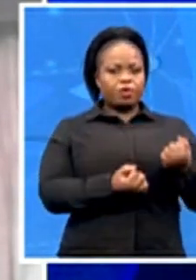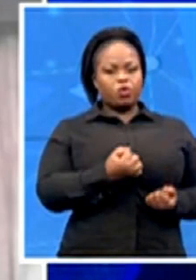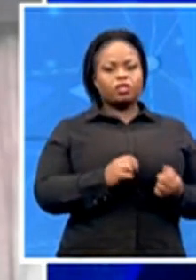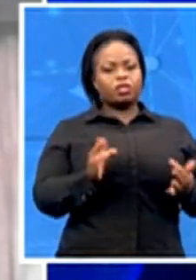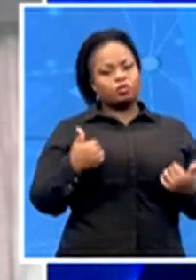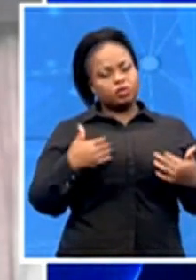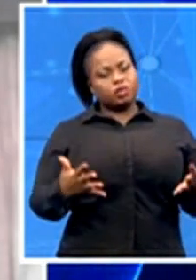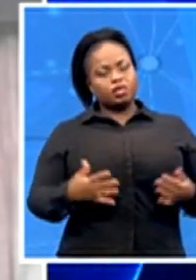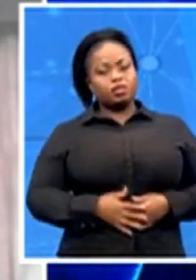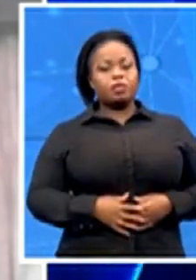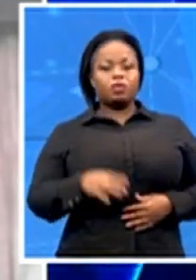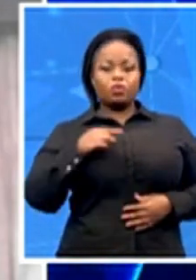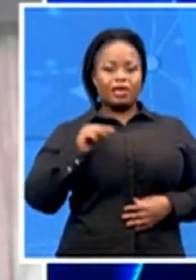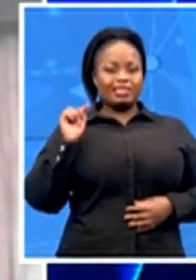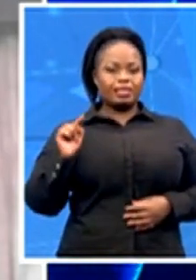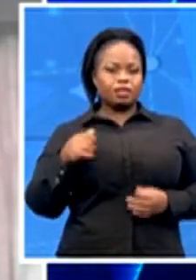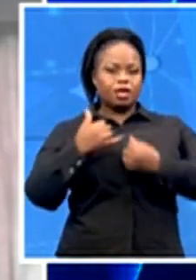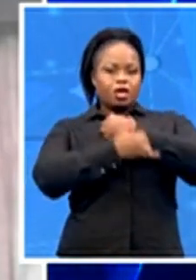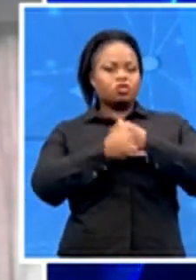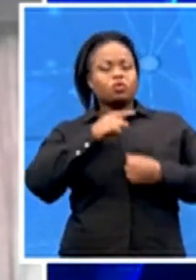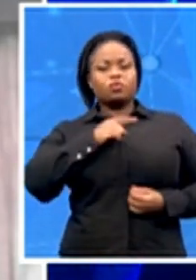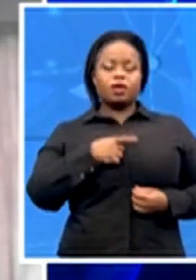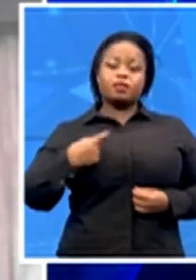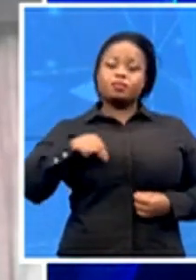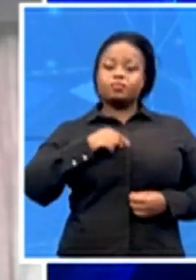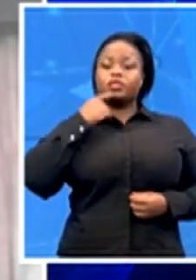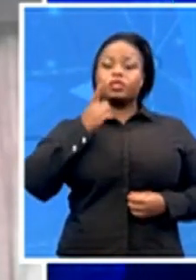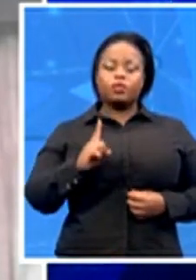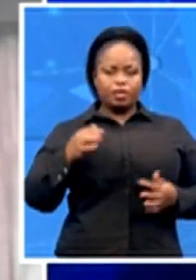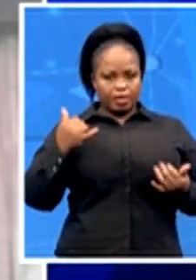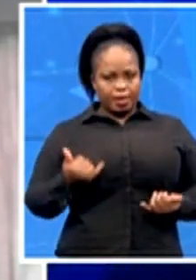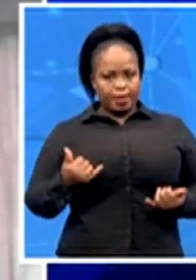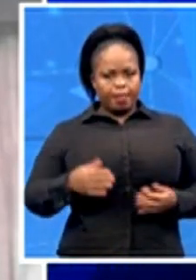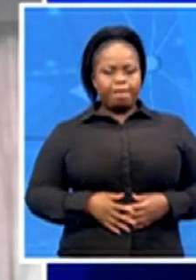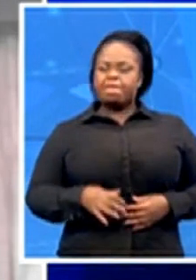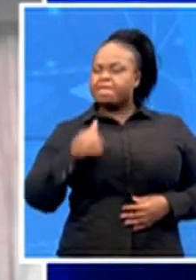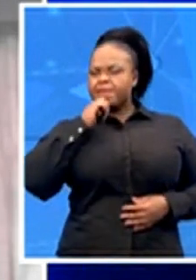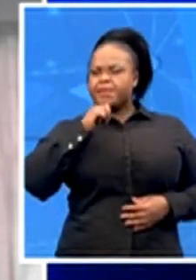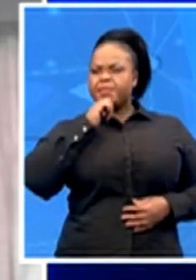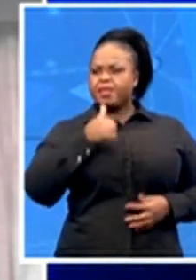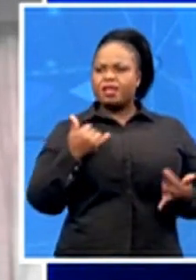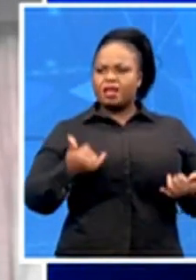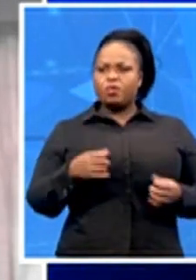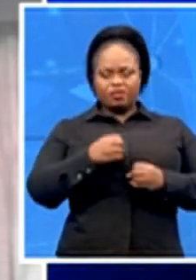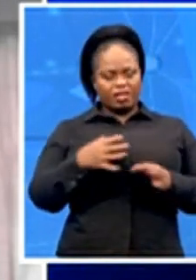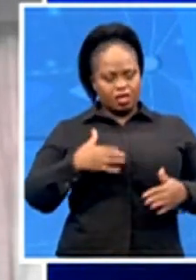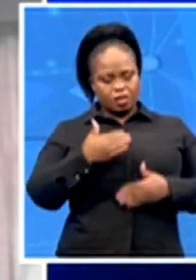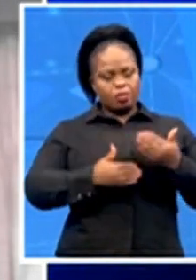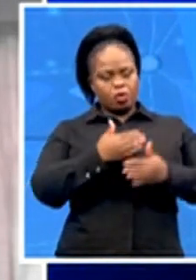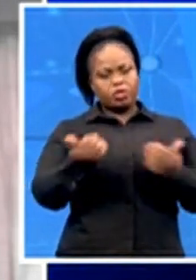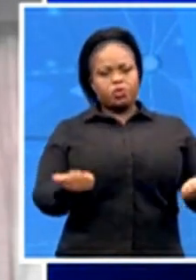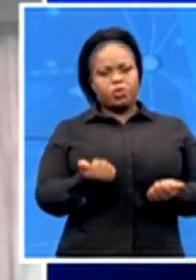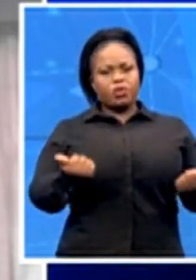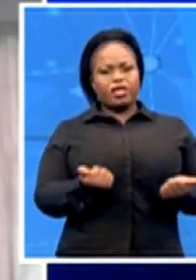Because what we're essentially saying is, even though we have started the process of extradition for